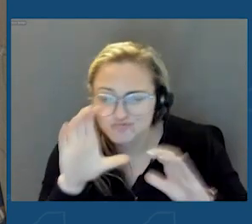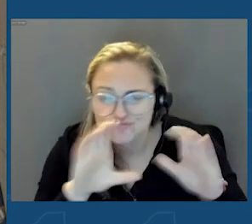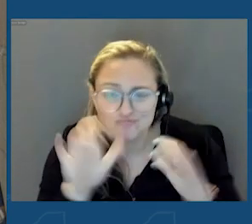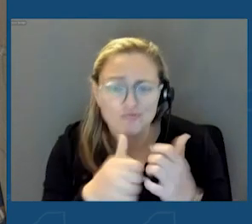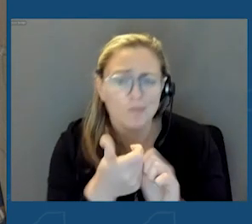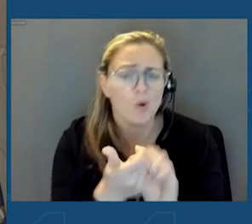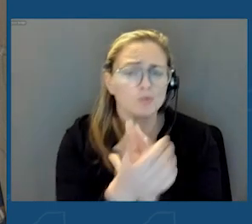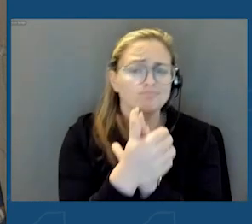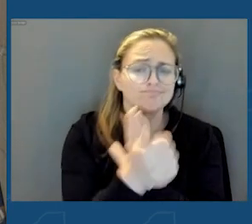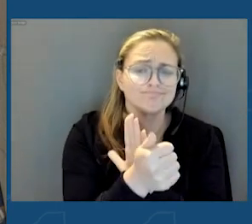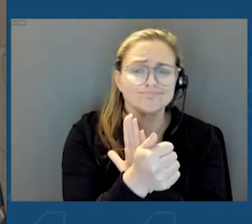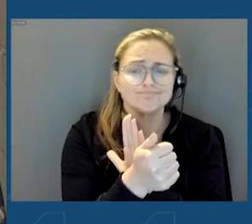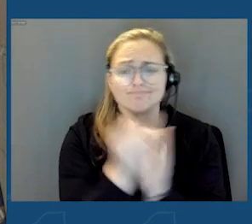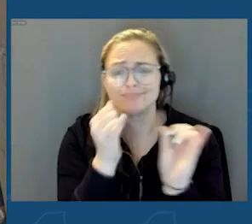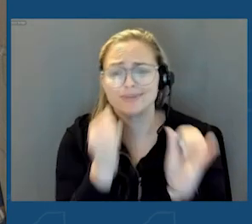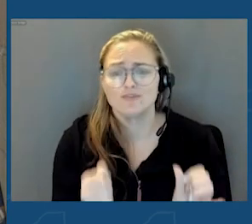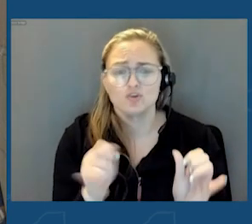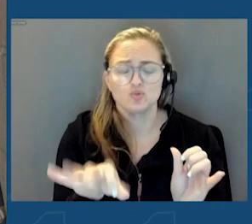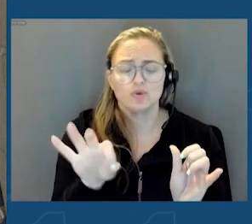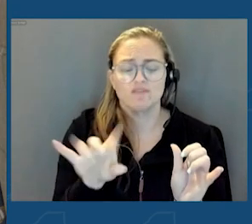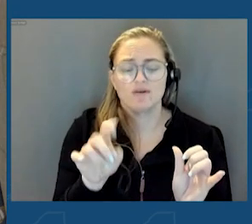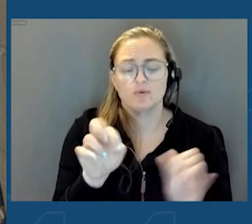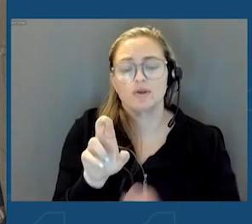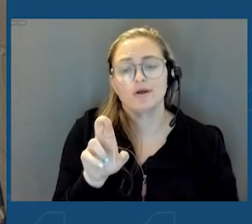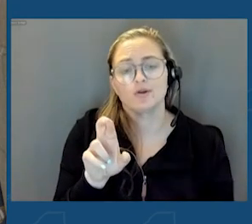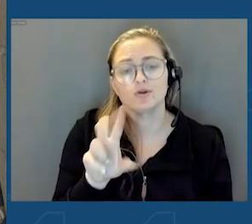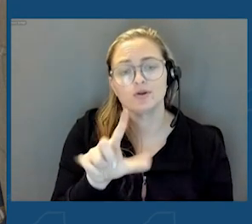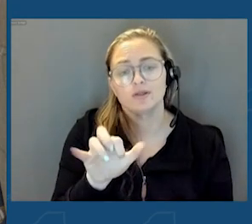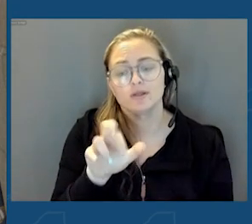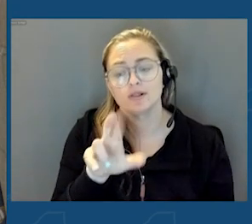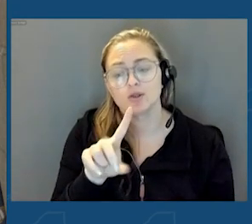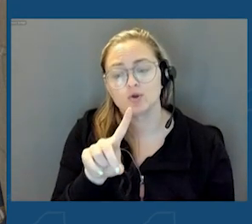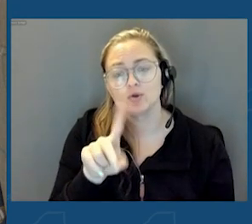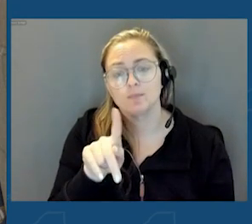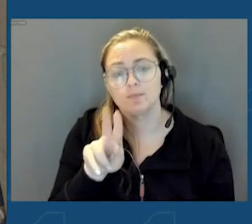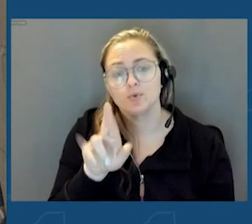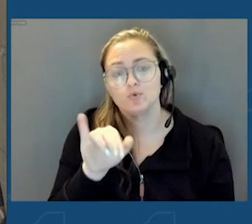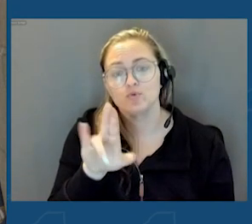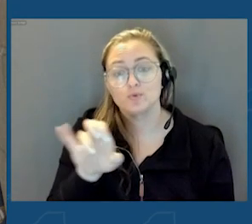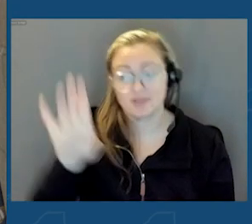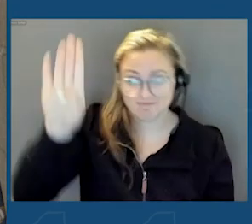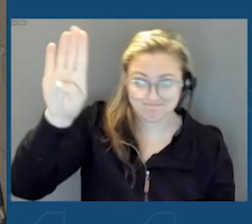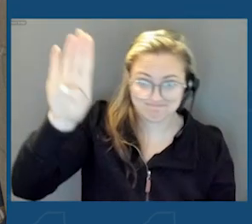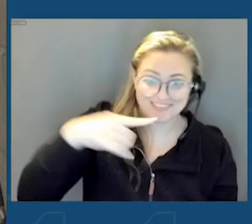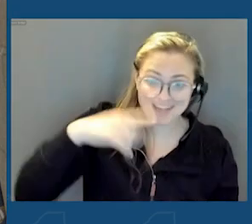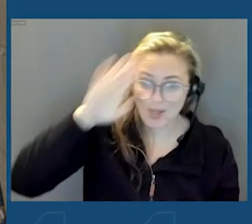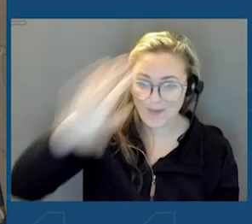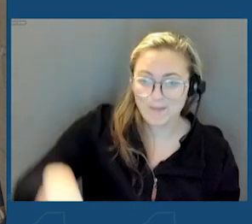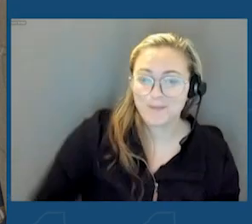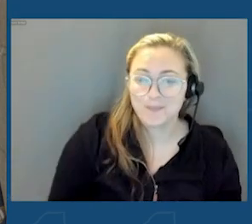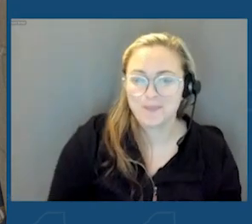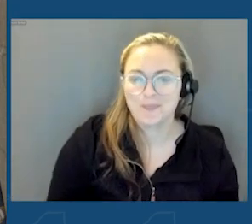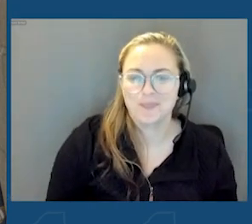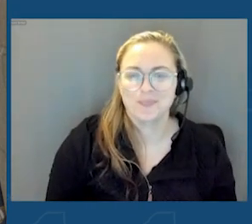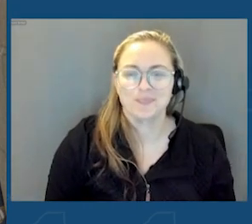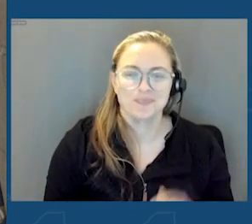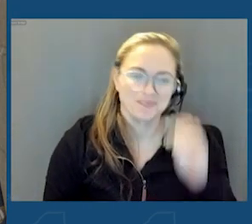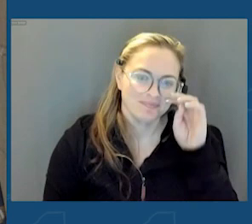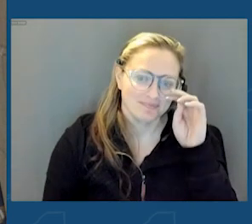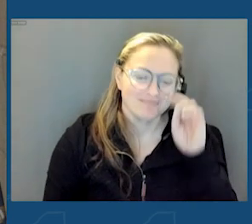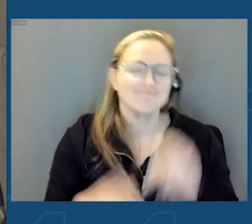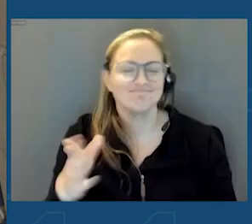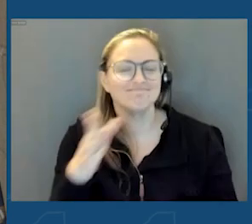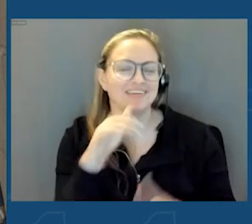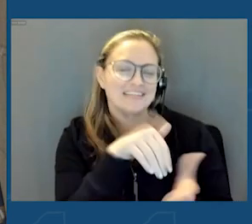talented individual. We found Dr. Leonard Peruski, and I want him to raise his hand and say hello. He's the center's new